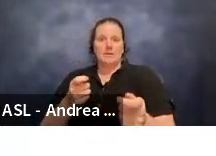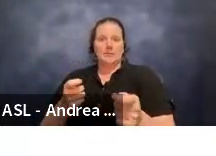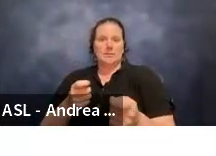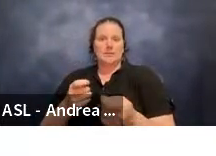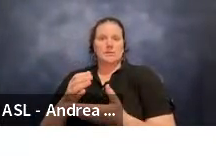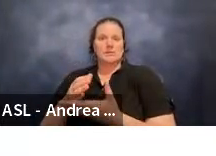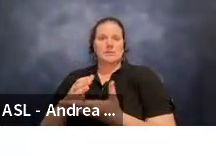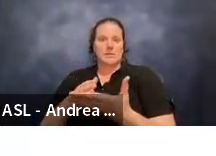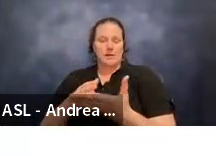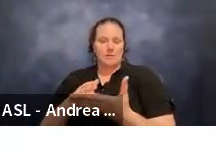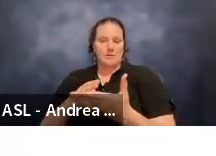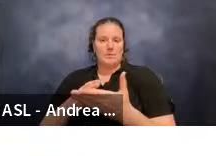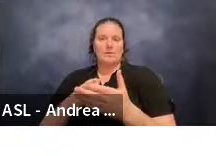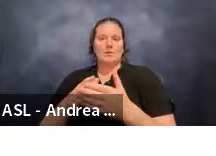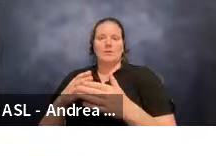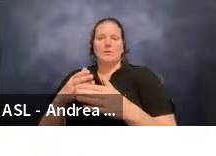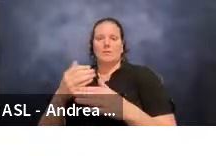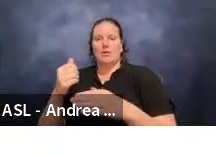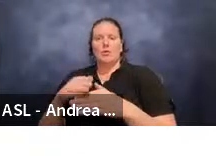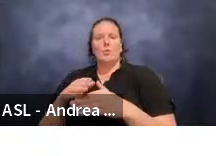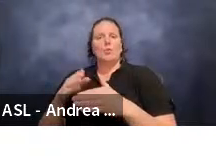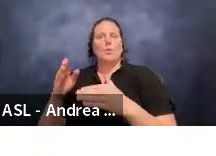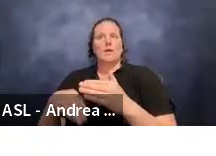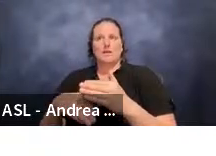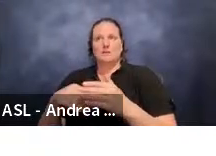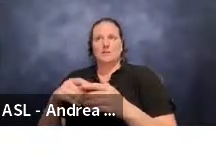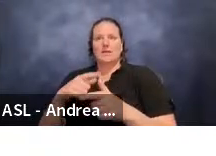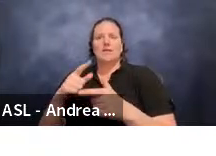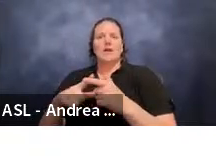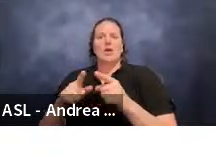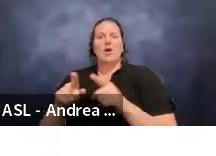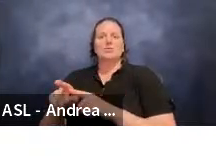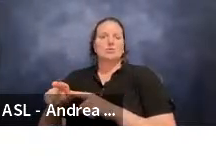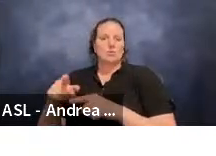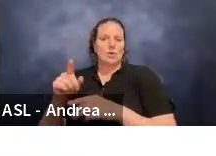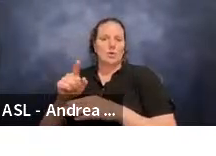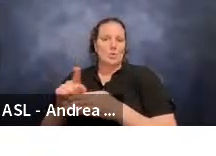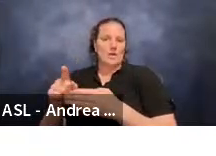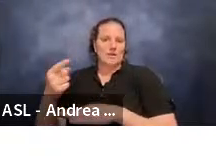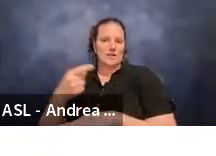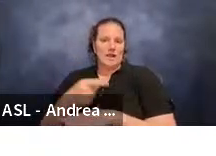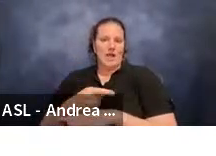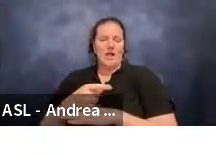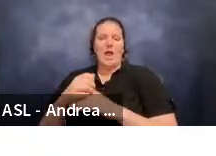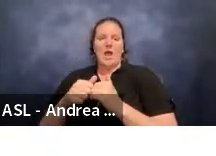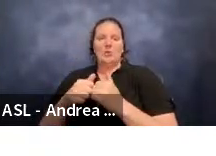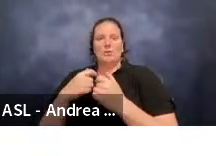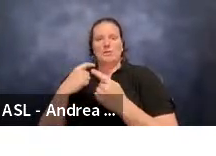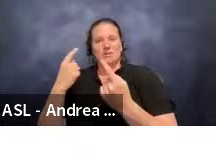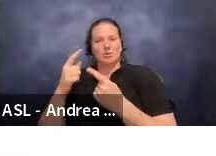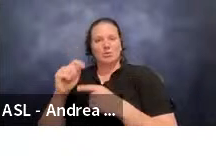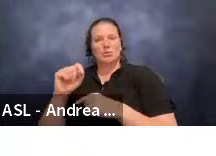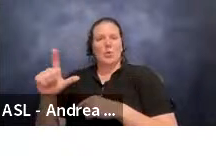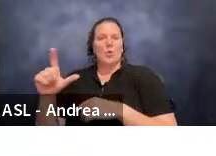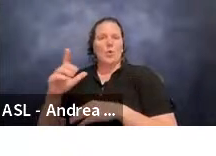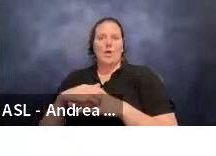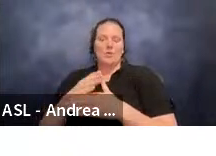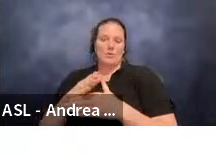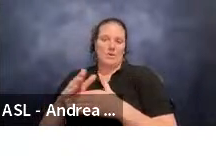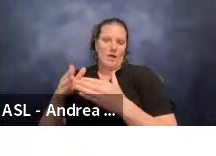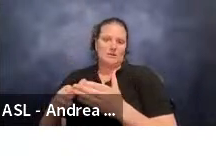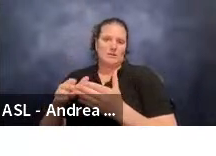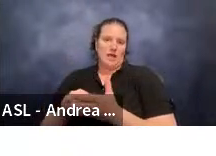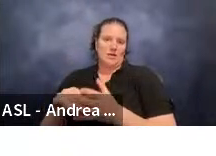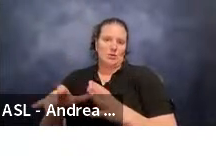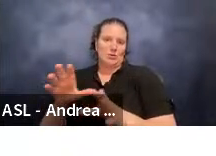Similarly, there may be tolling on the weekends as well as during the weekday, and how we consider tolling on the weekends may also